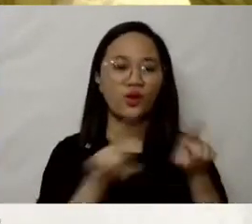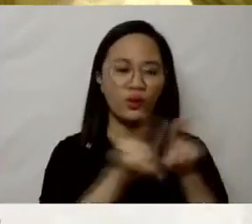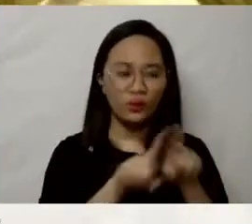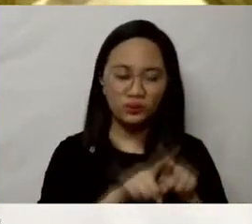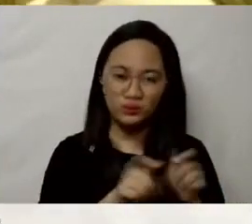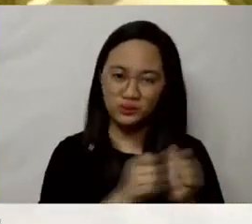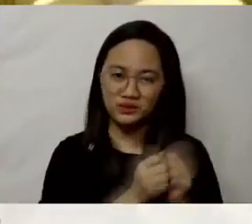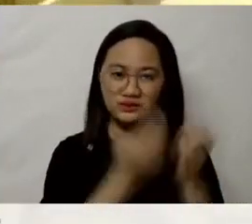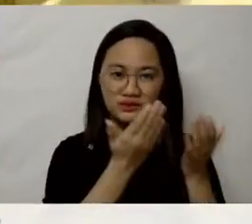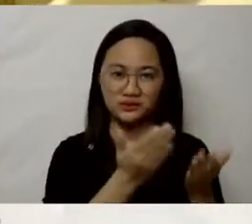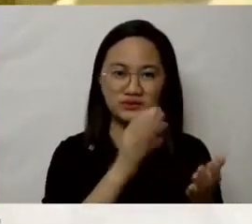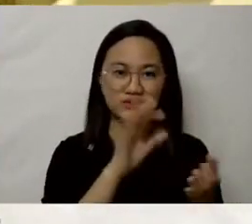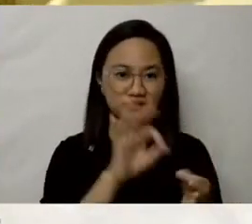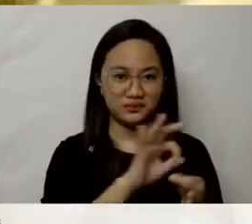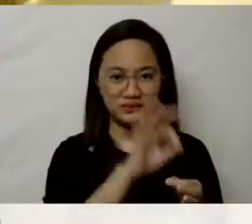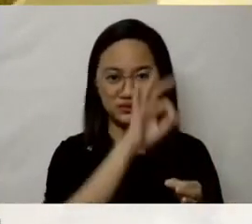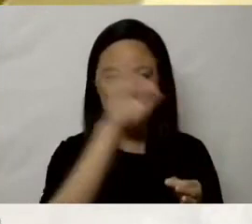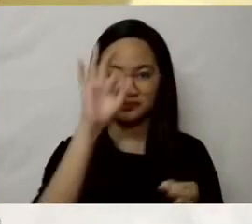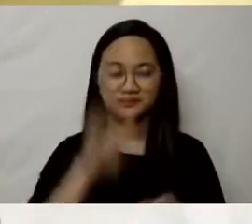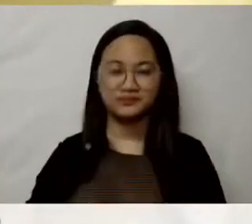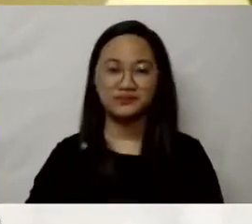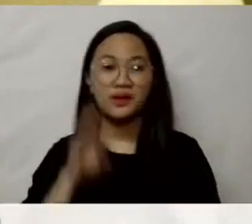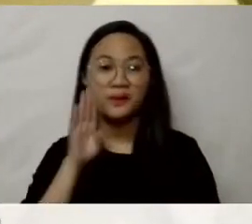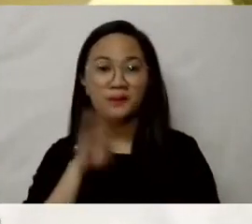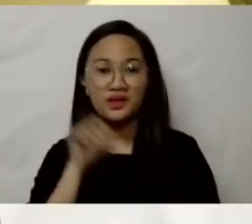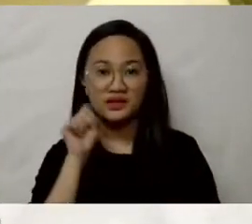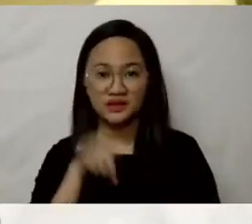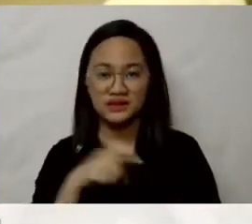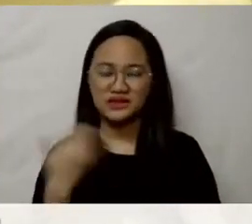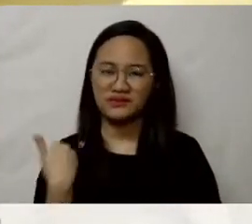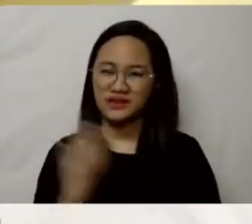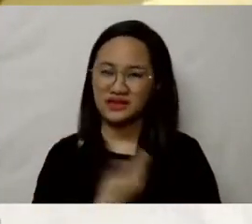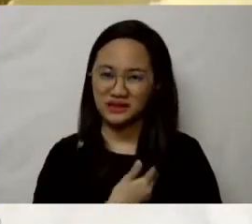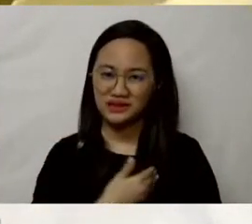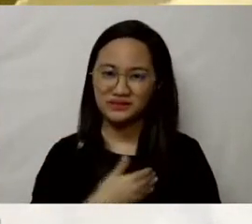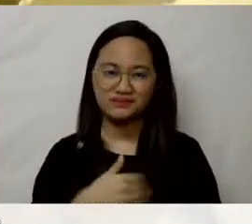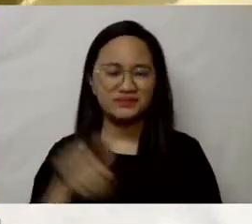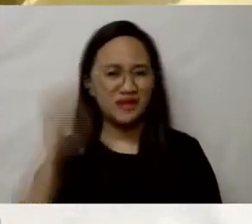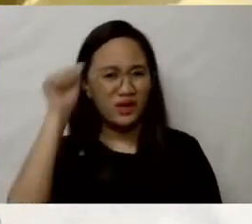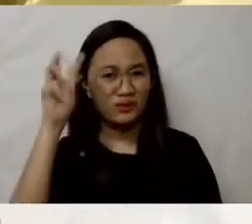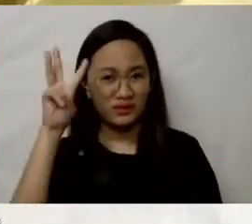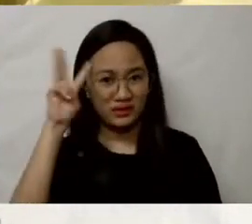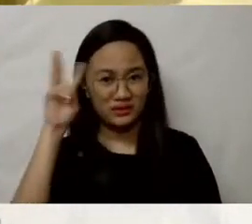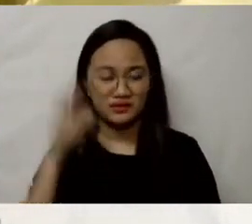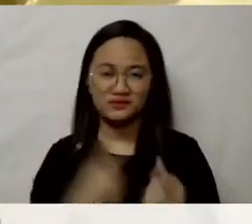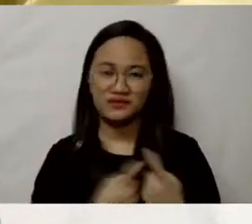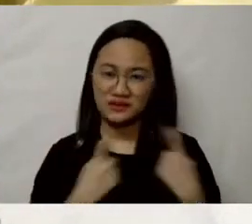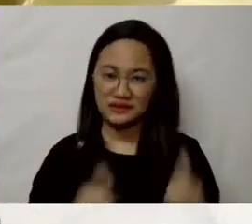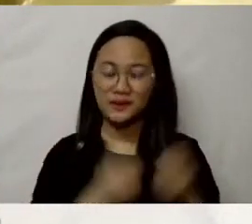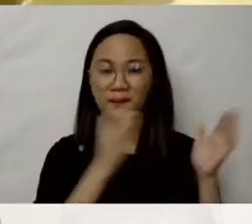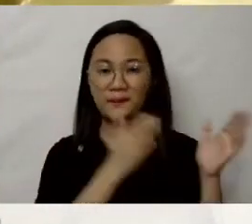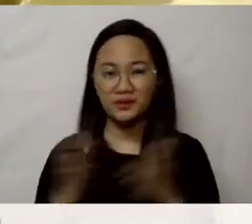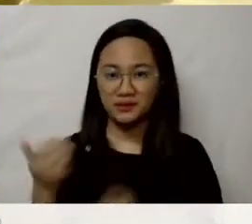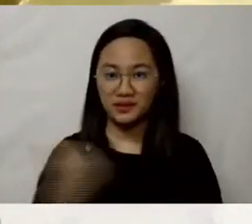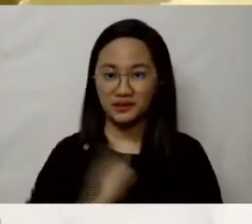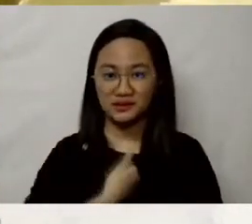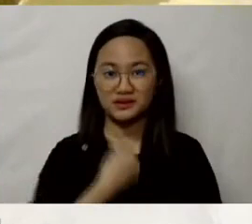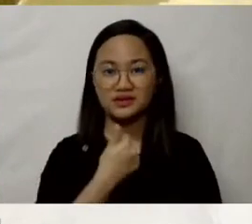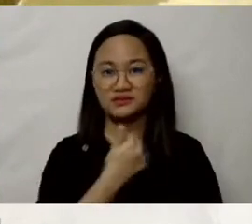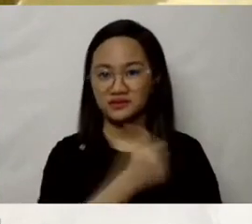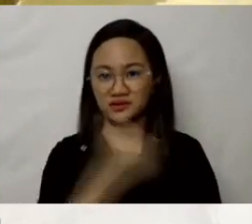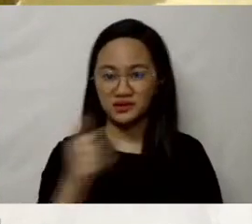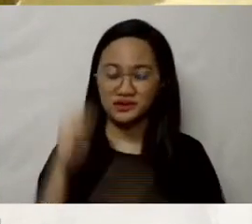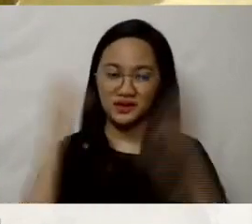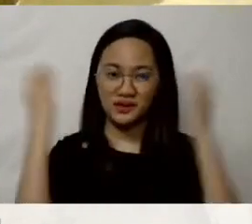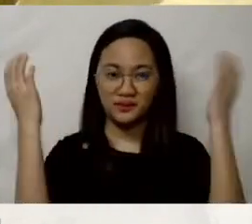Brothers and sisters, let us acknowledge our sins and so prepare ourselves to celebrate the